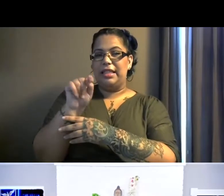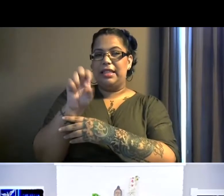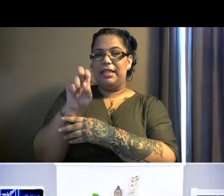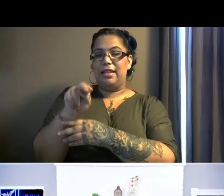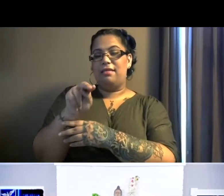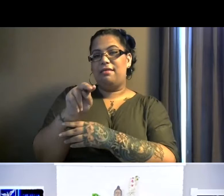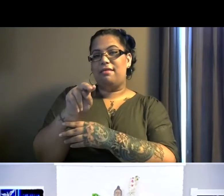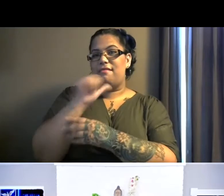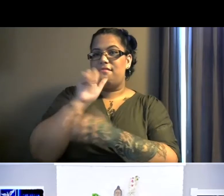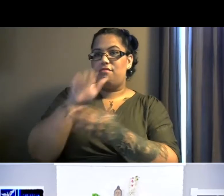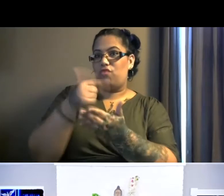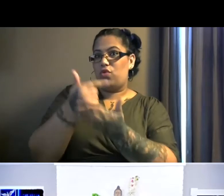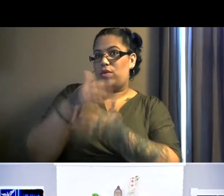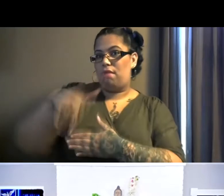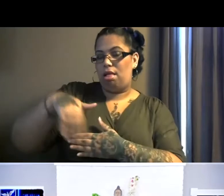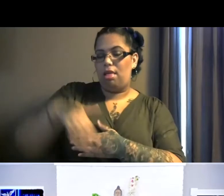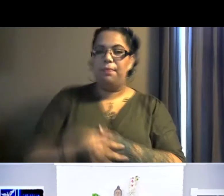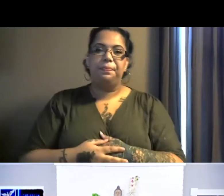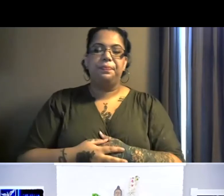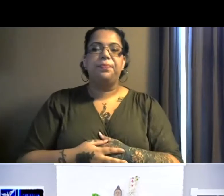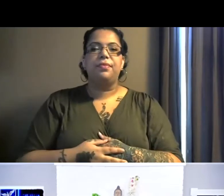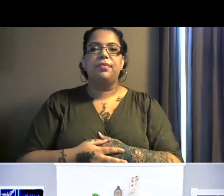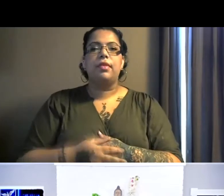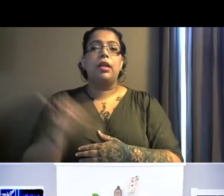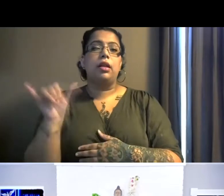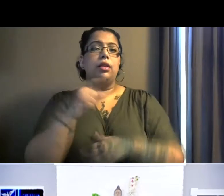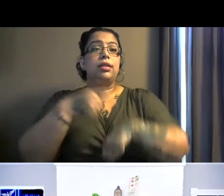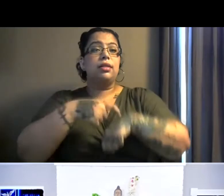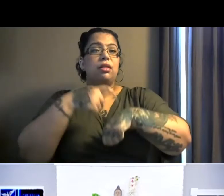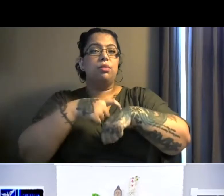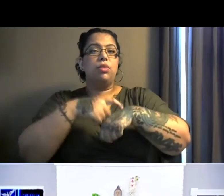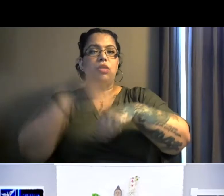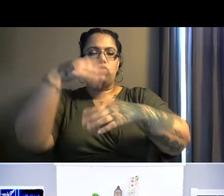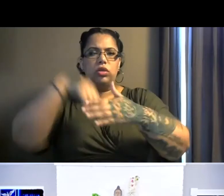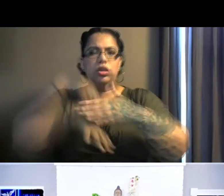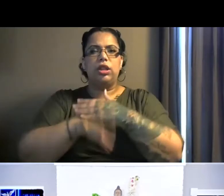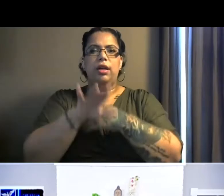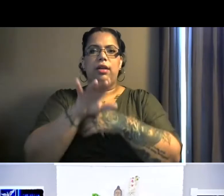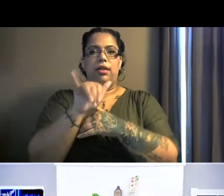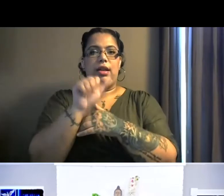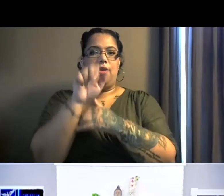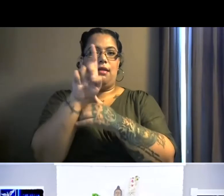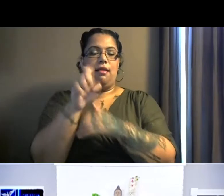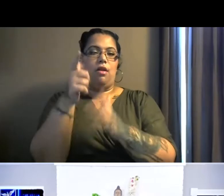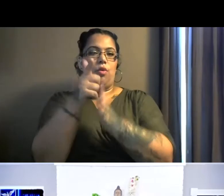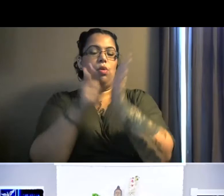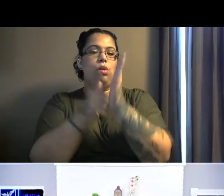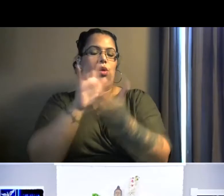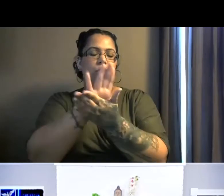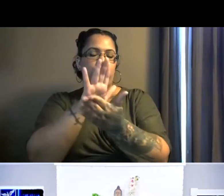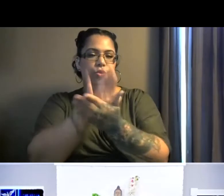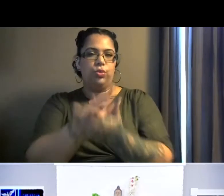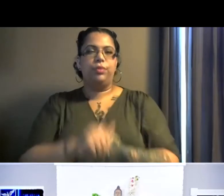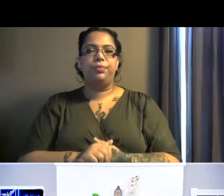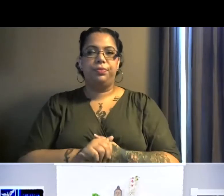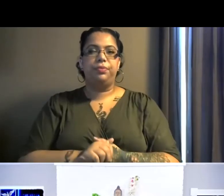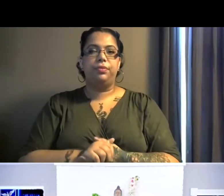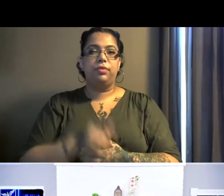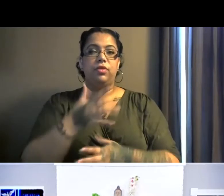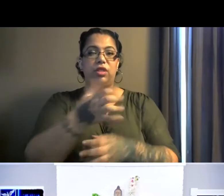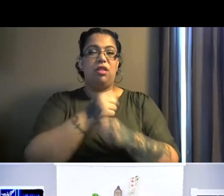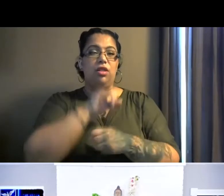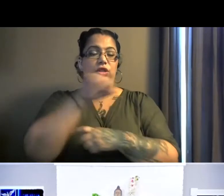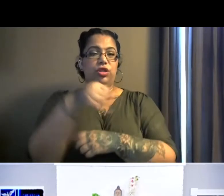That same year, she entered Yale Law School. She received her JD